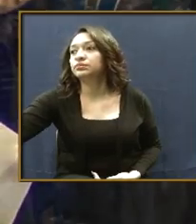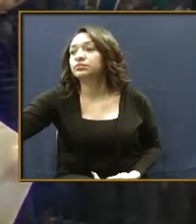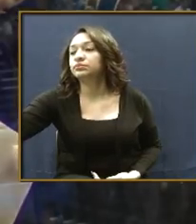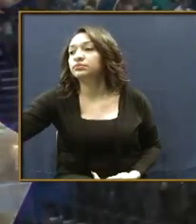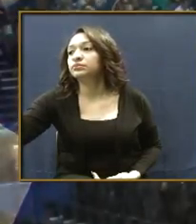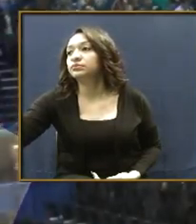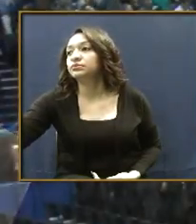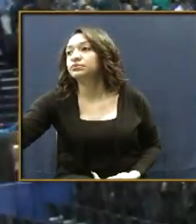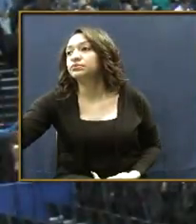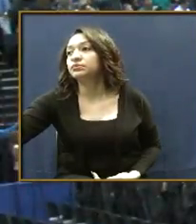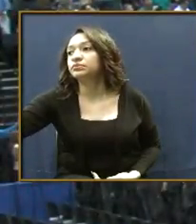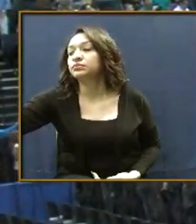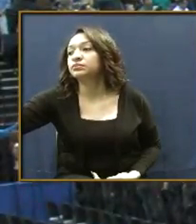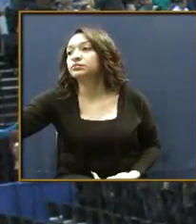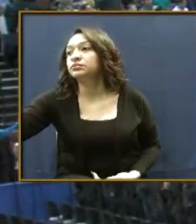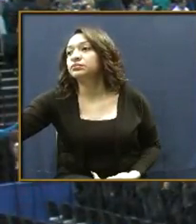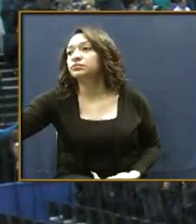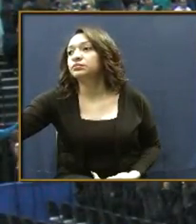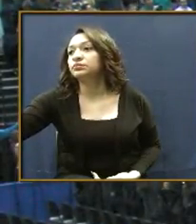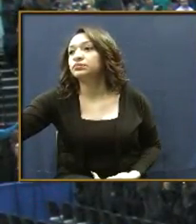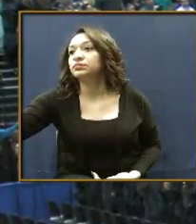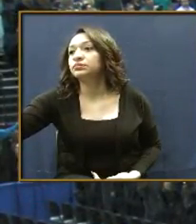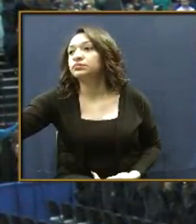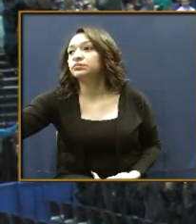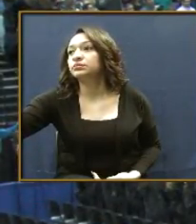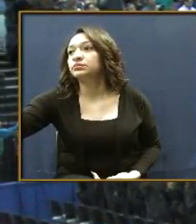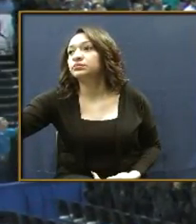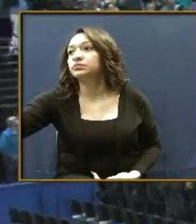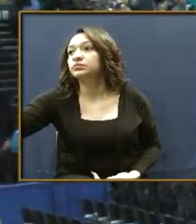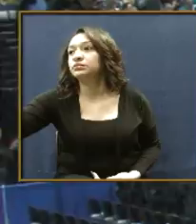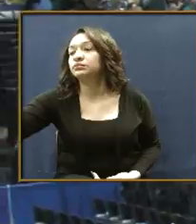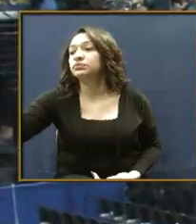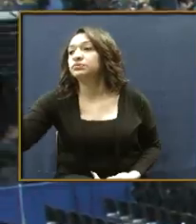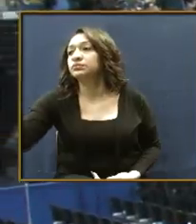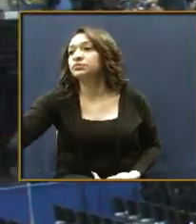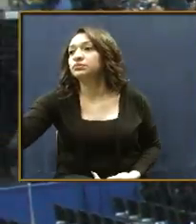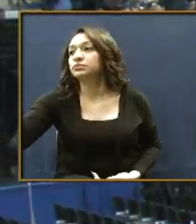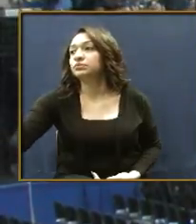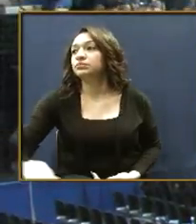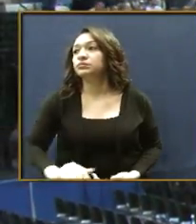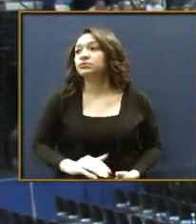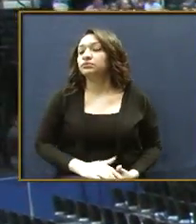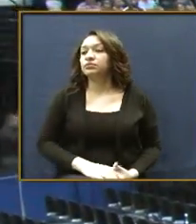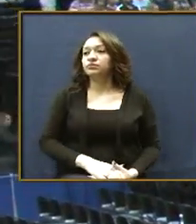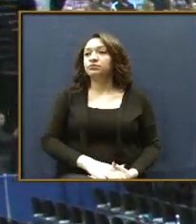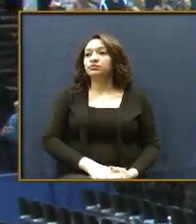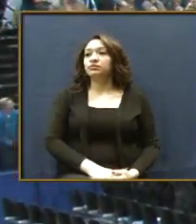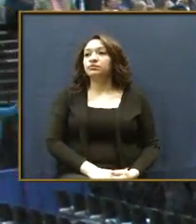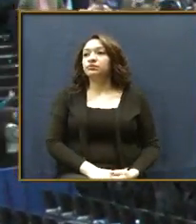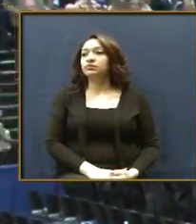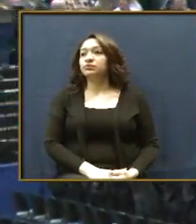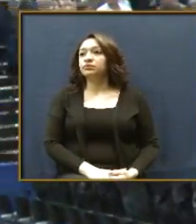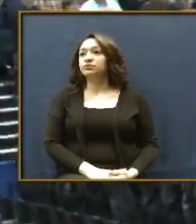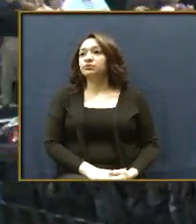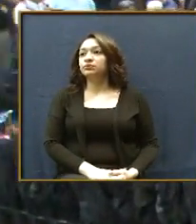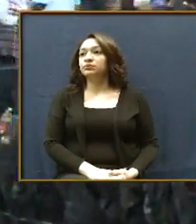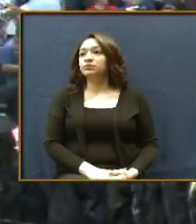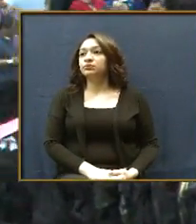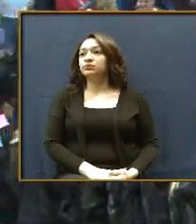University. Then let us raise our voices in